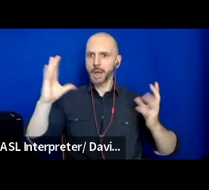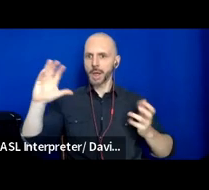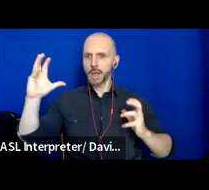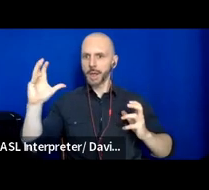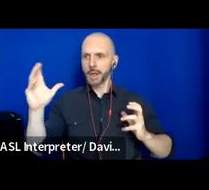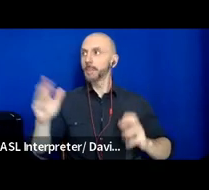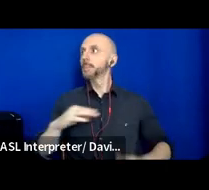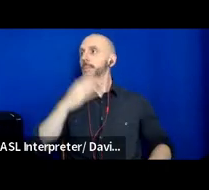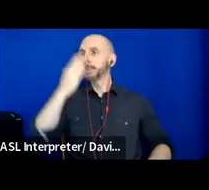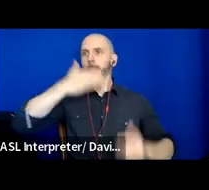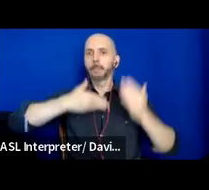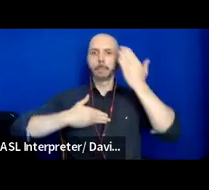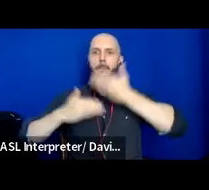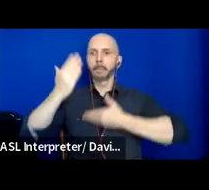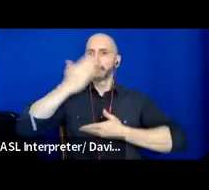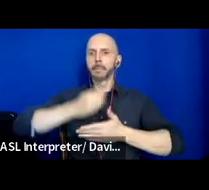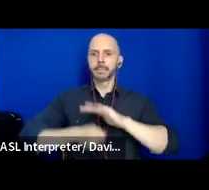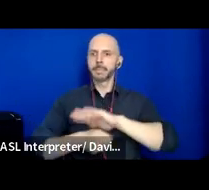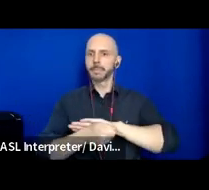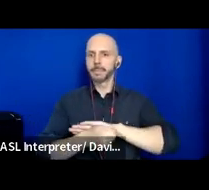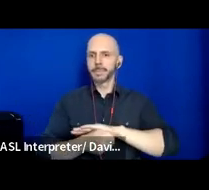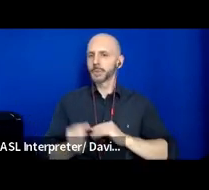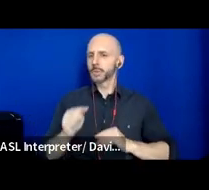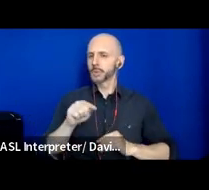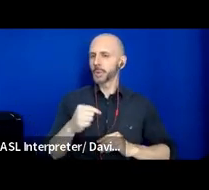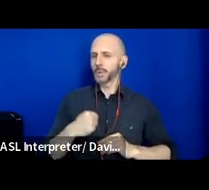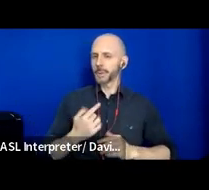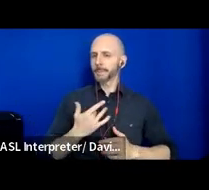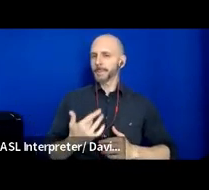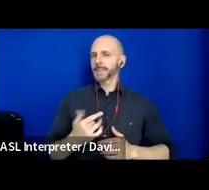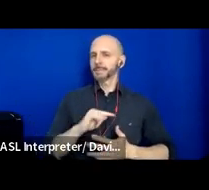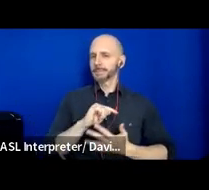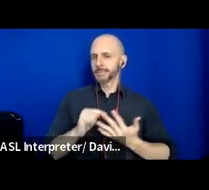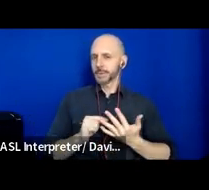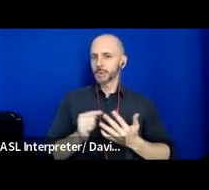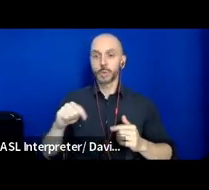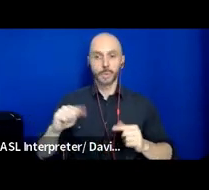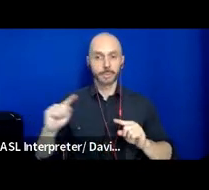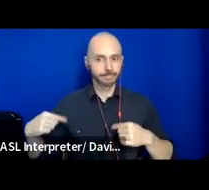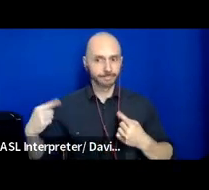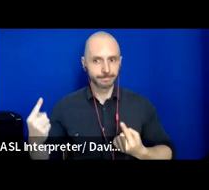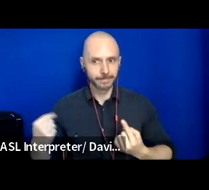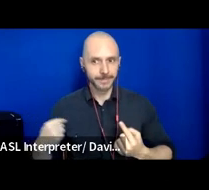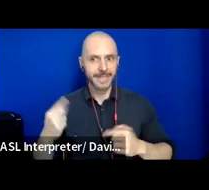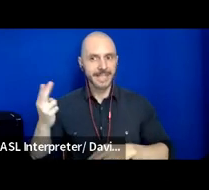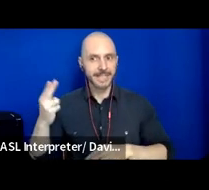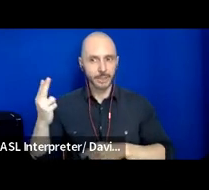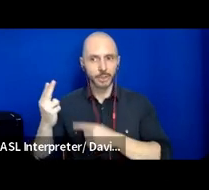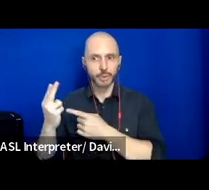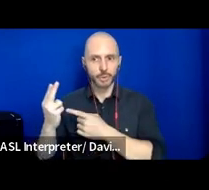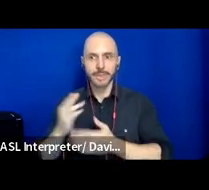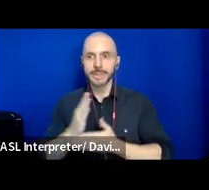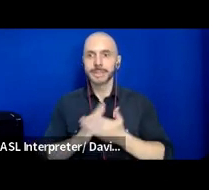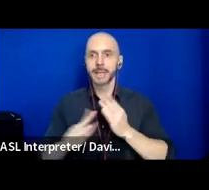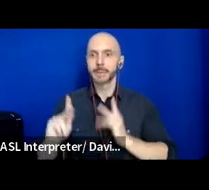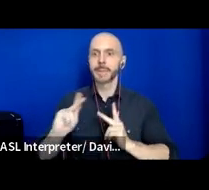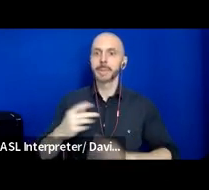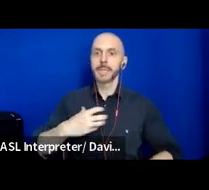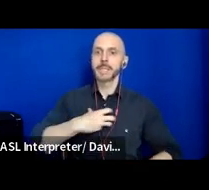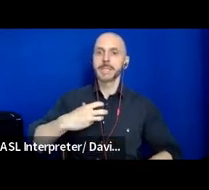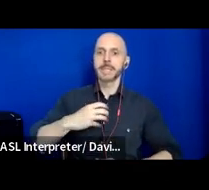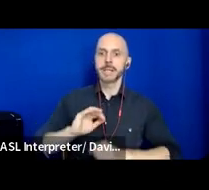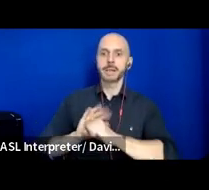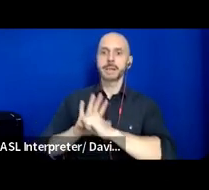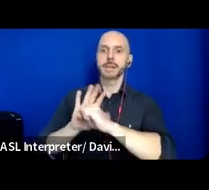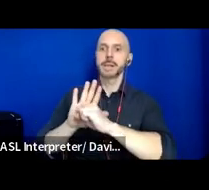but two, potentially keep my job, right? And some of the history here of this work has been people have been hesitant because of fear of reprisal, meaning I'm